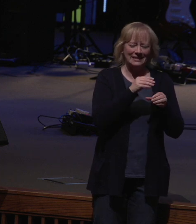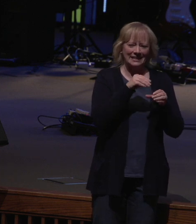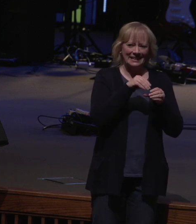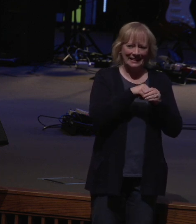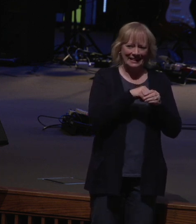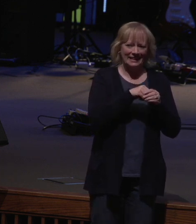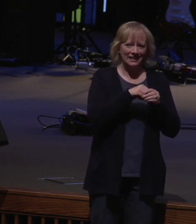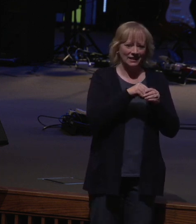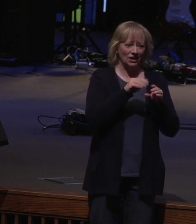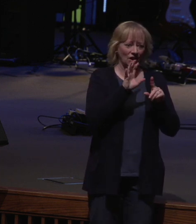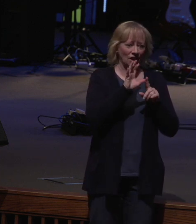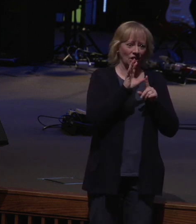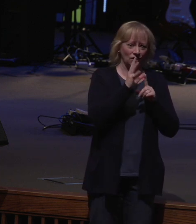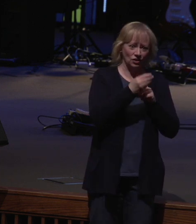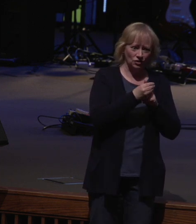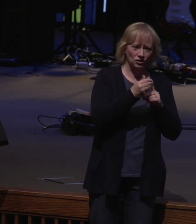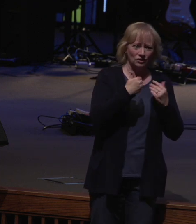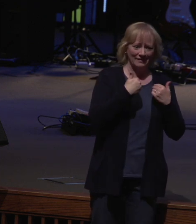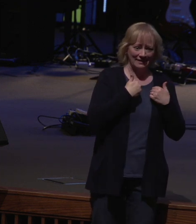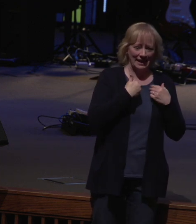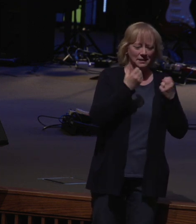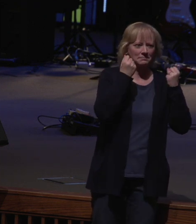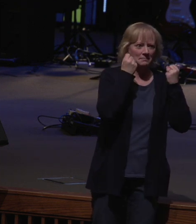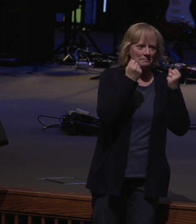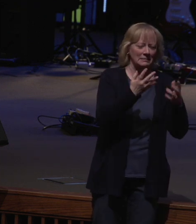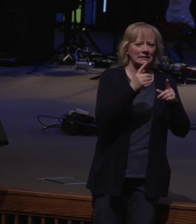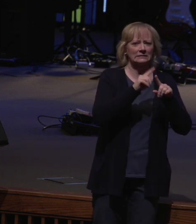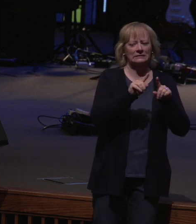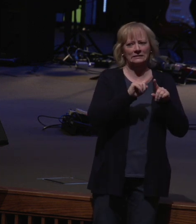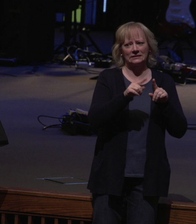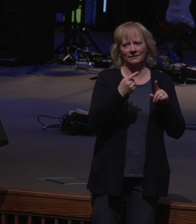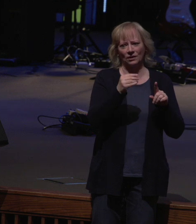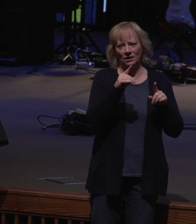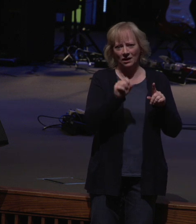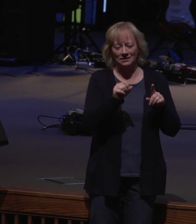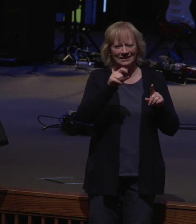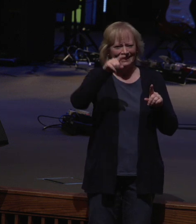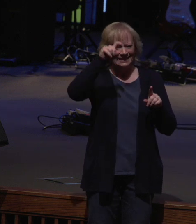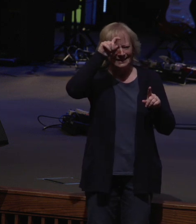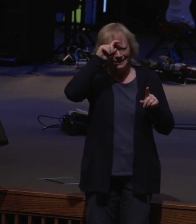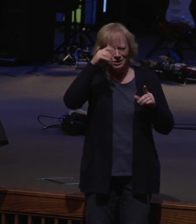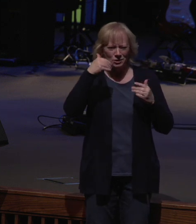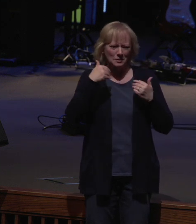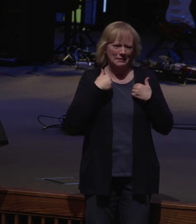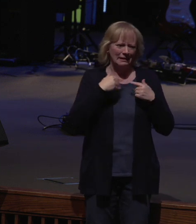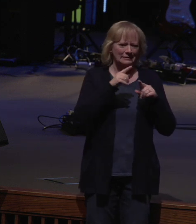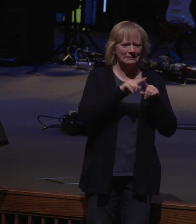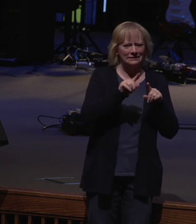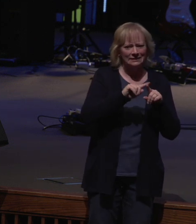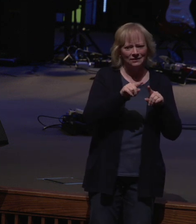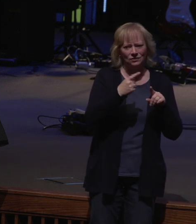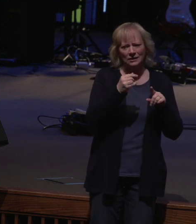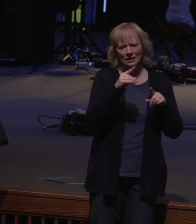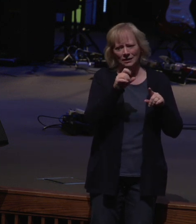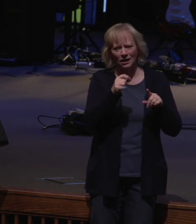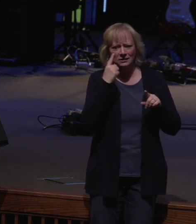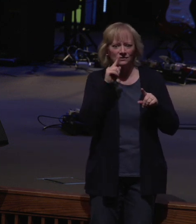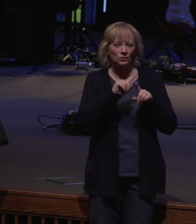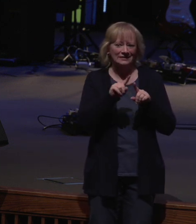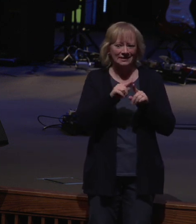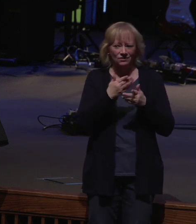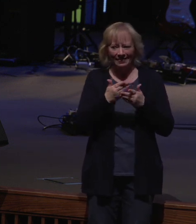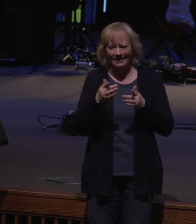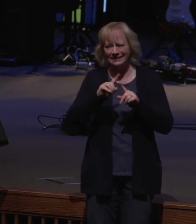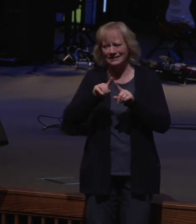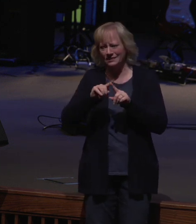pluralistic culture. Egypt had different gods for different things over different places, and